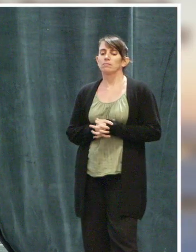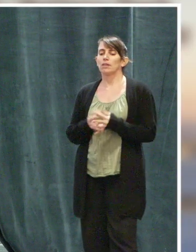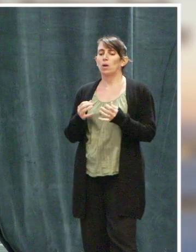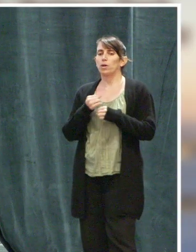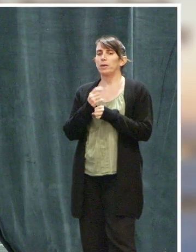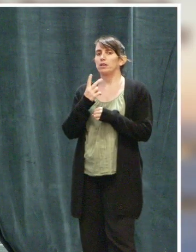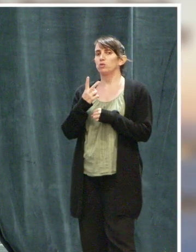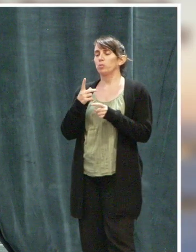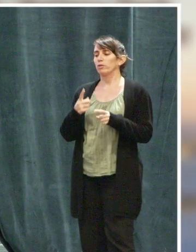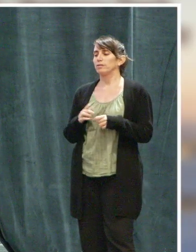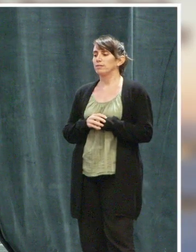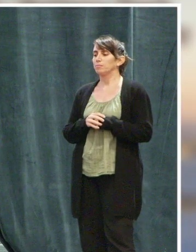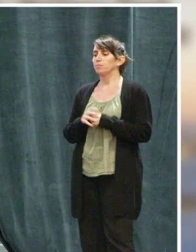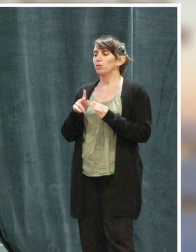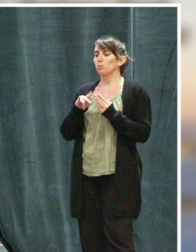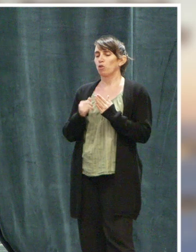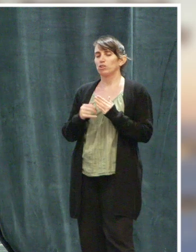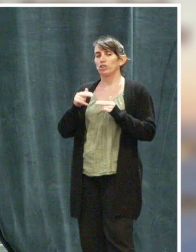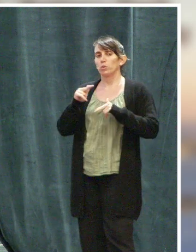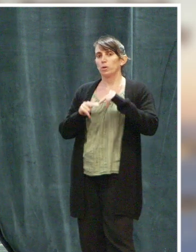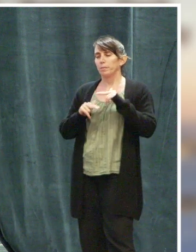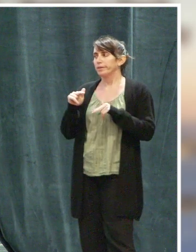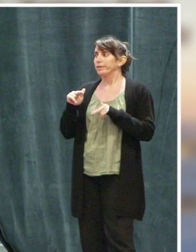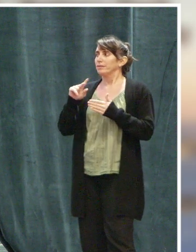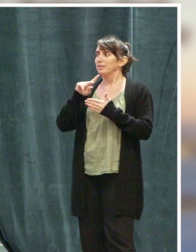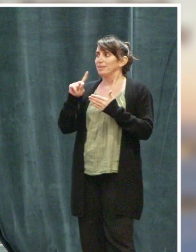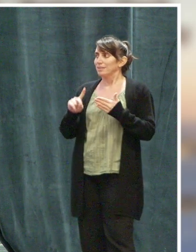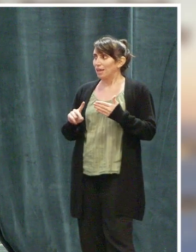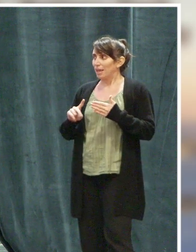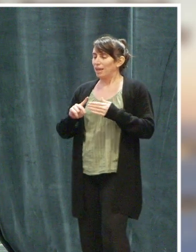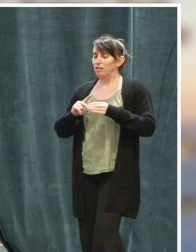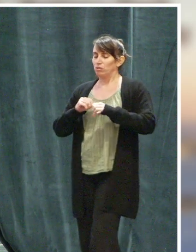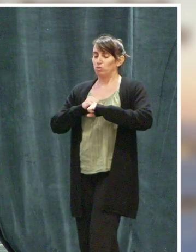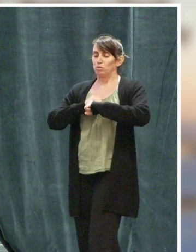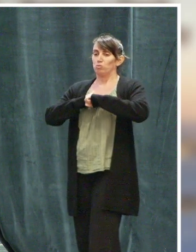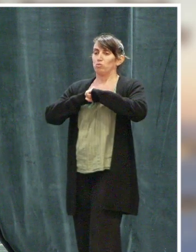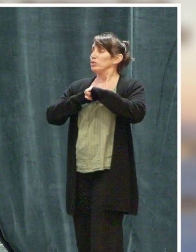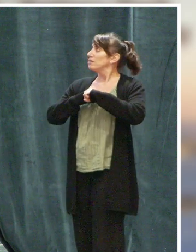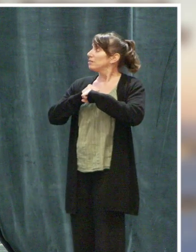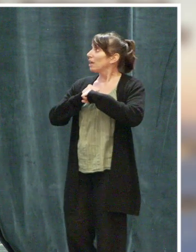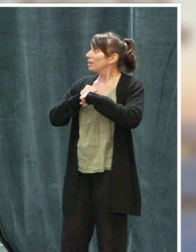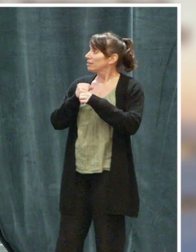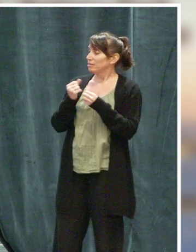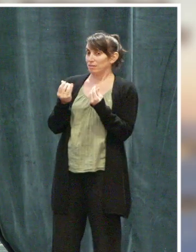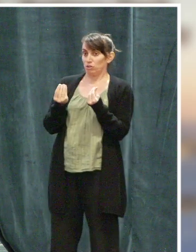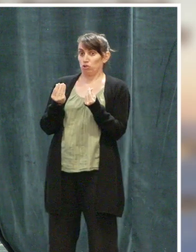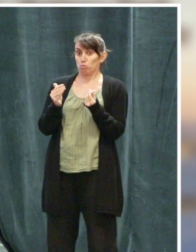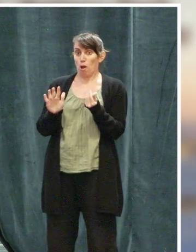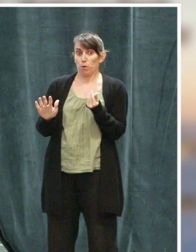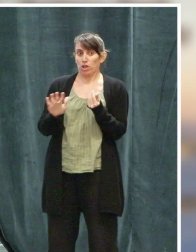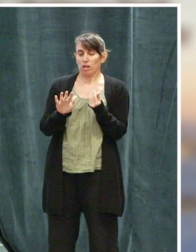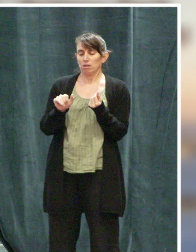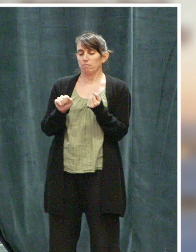building generally is designed to absolutely protect the authority's property. And there's